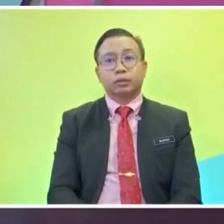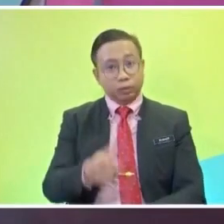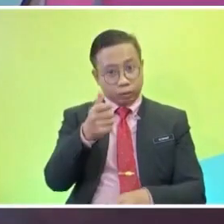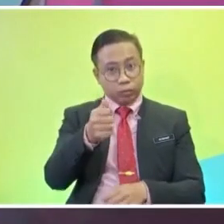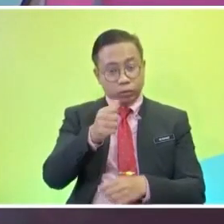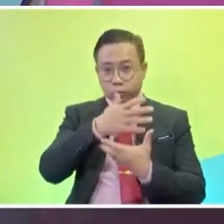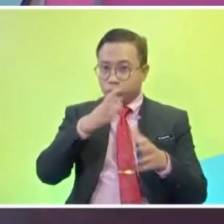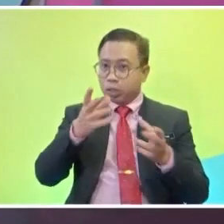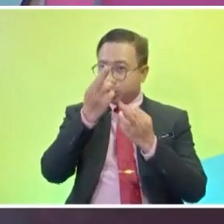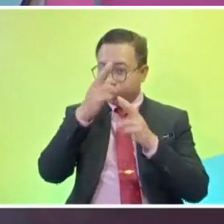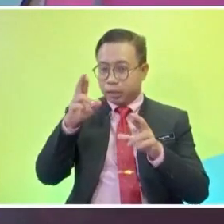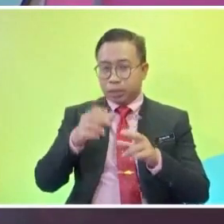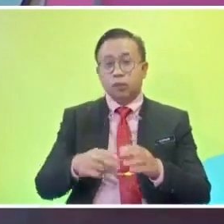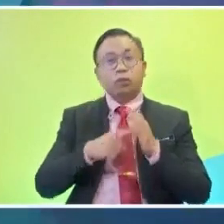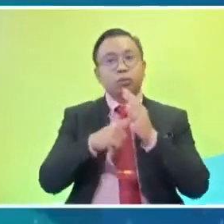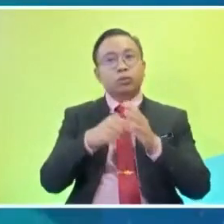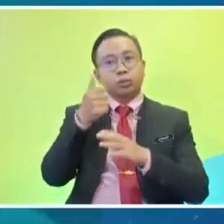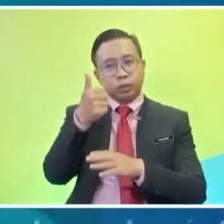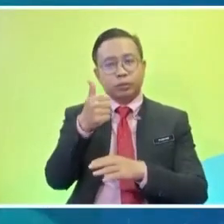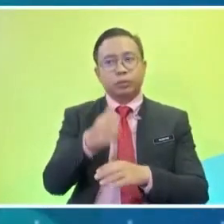for practice? Give me a thumbs up.